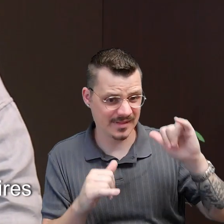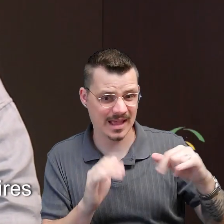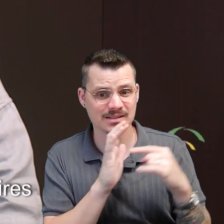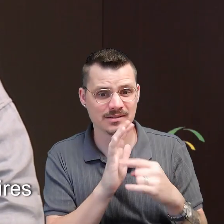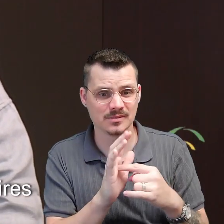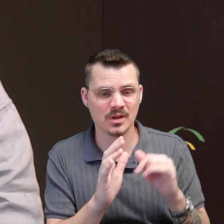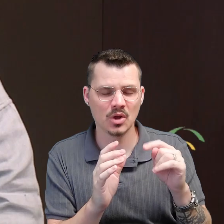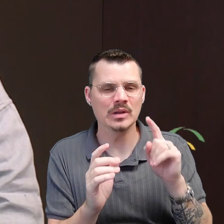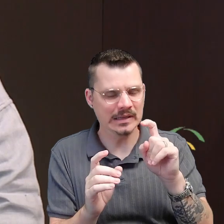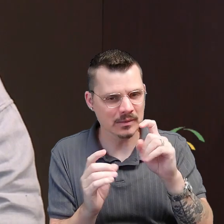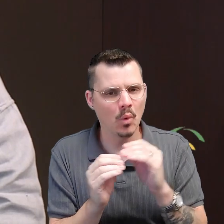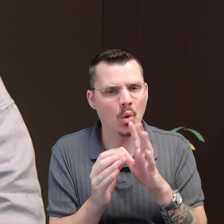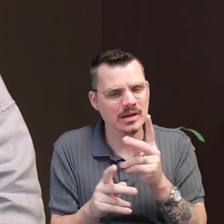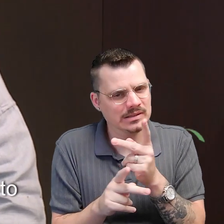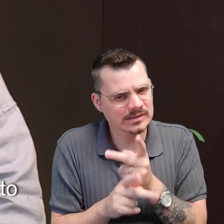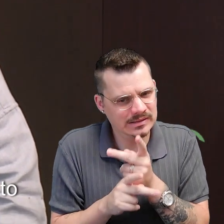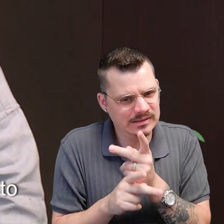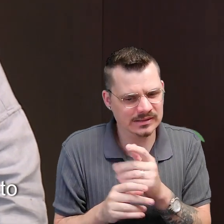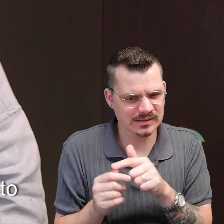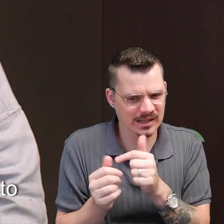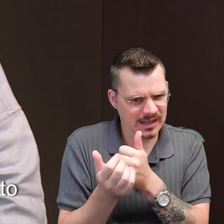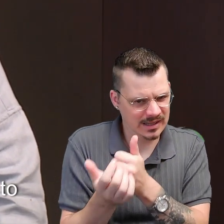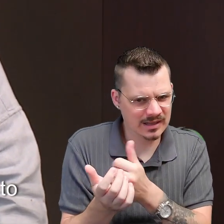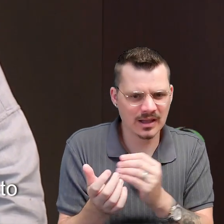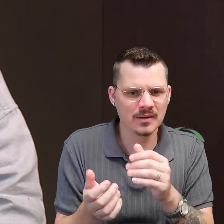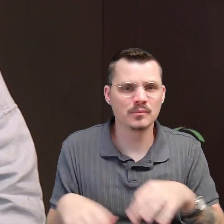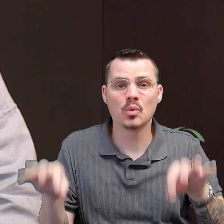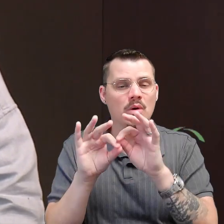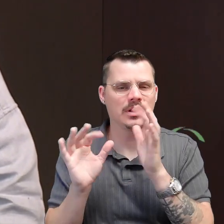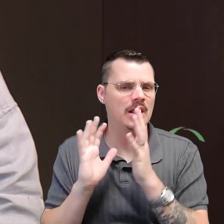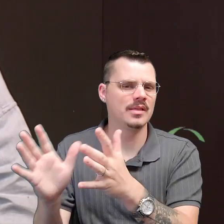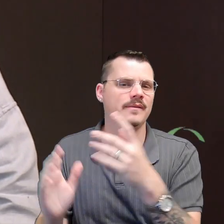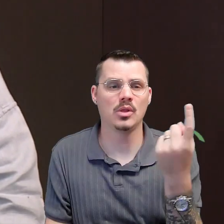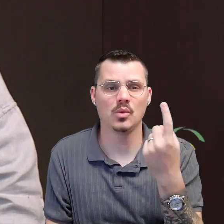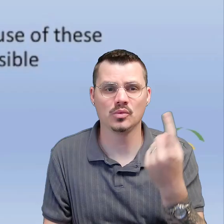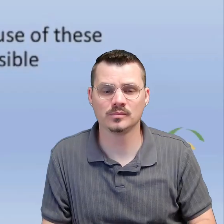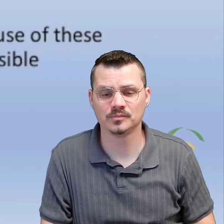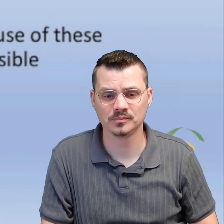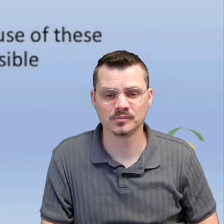symptom, it requires delicate handling, and it's pretty important, again, not to leave a person alone.